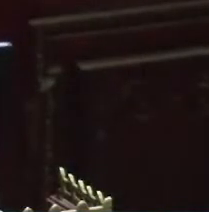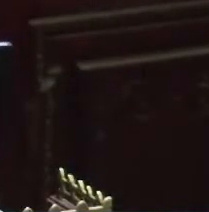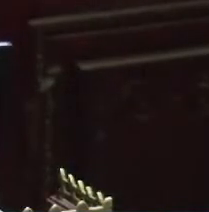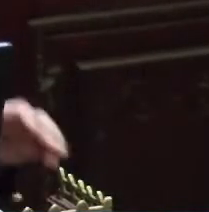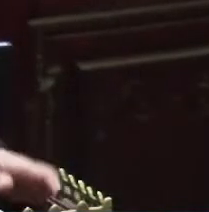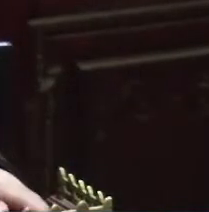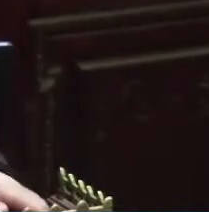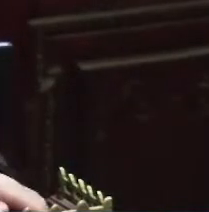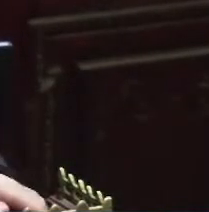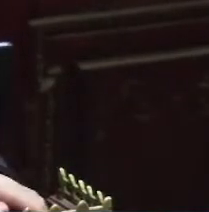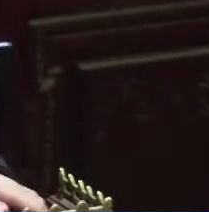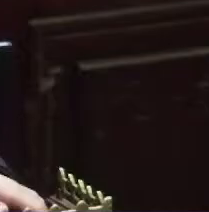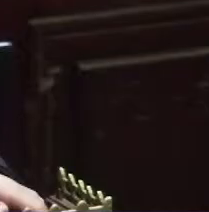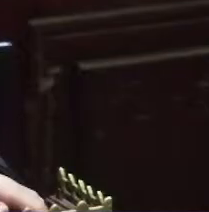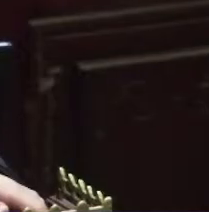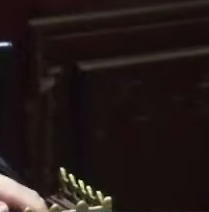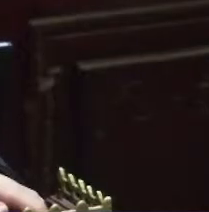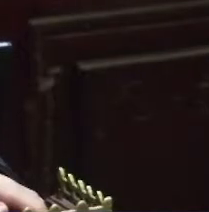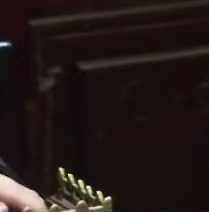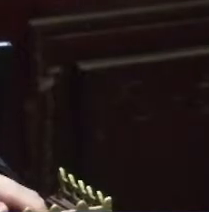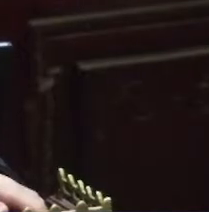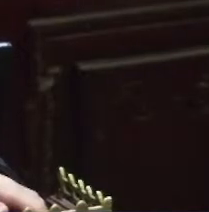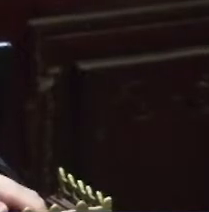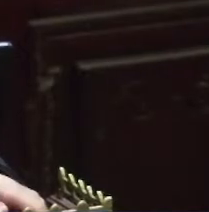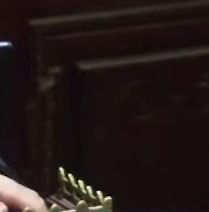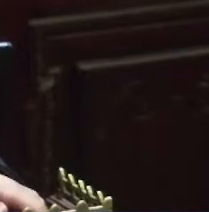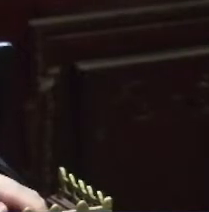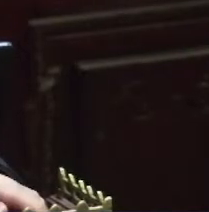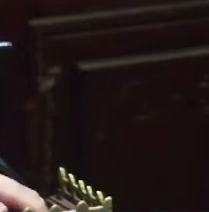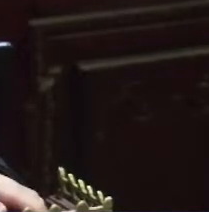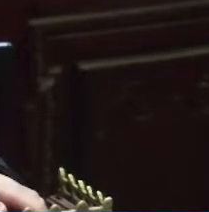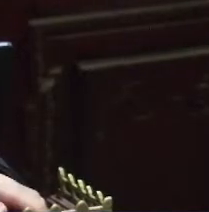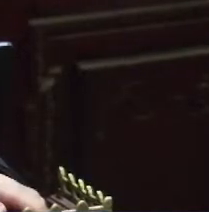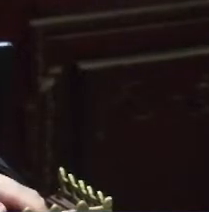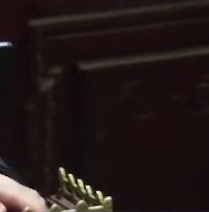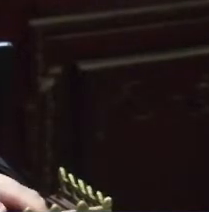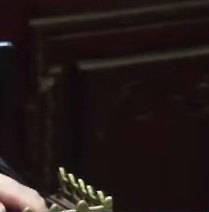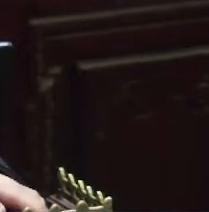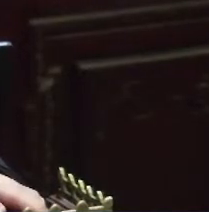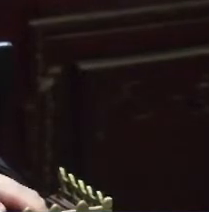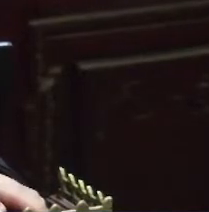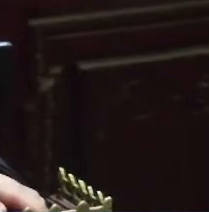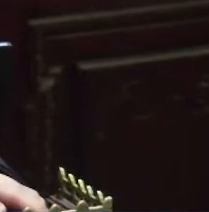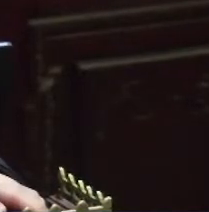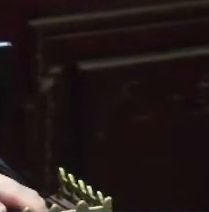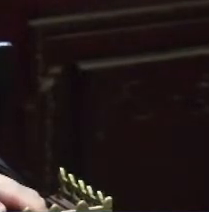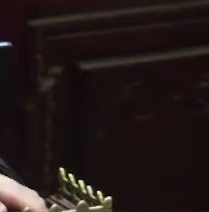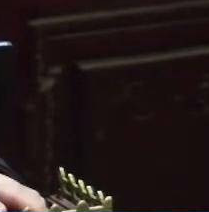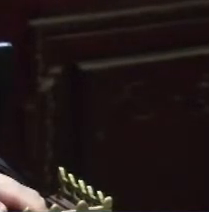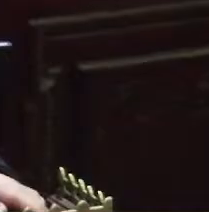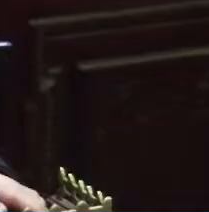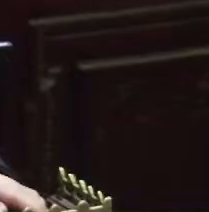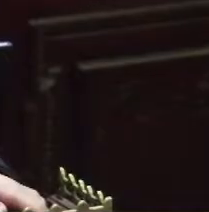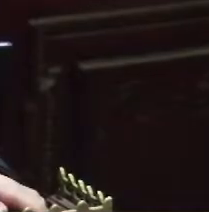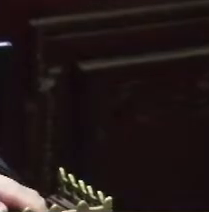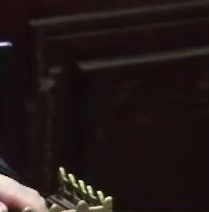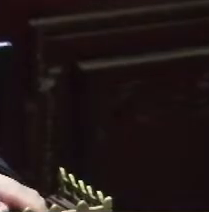Honourable Member raised during his speech, I'd like to ask the Honourable Member that assumed the